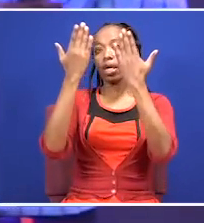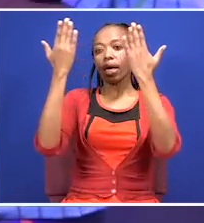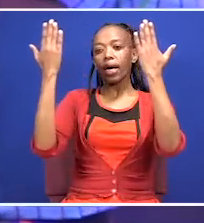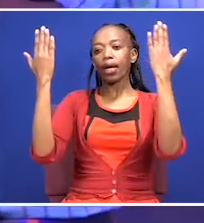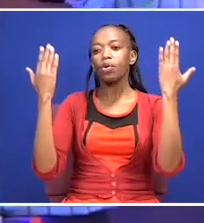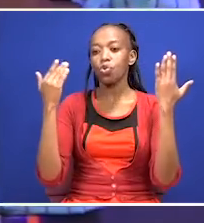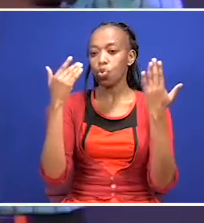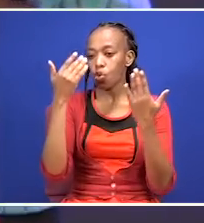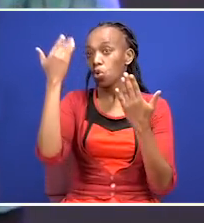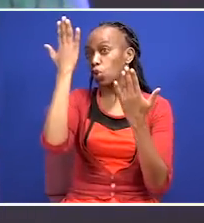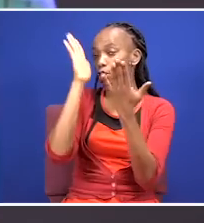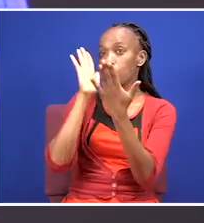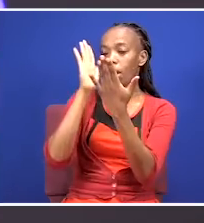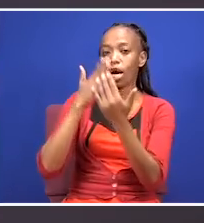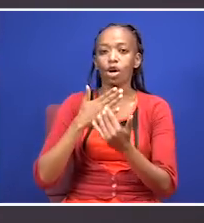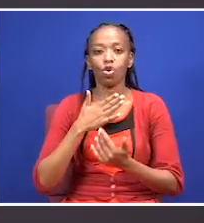um